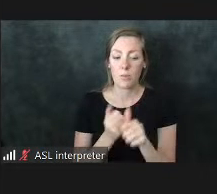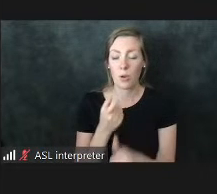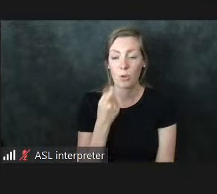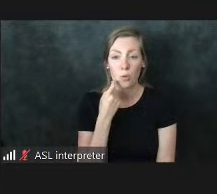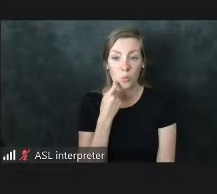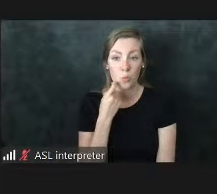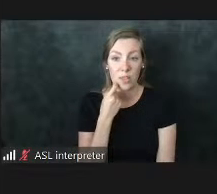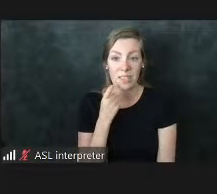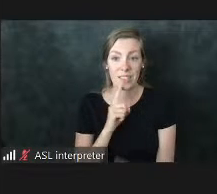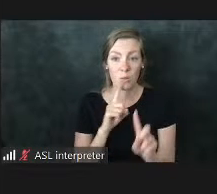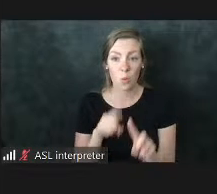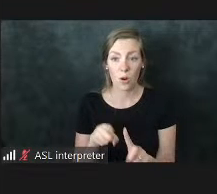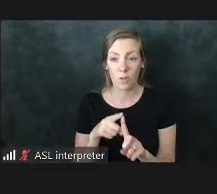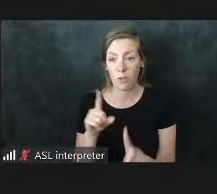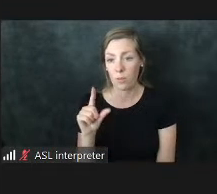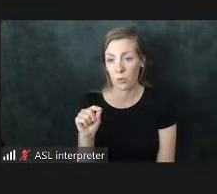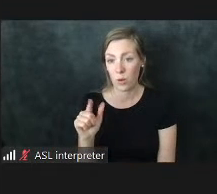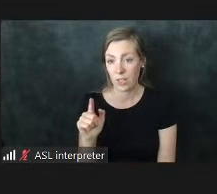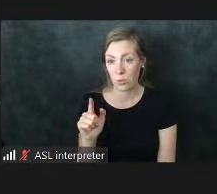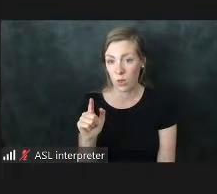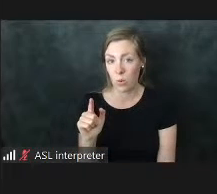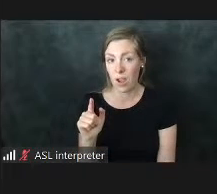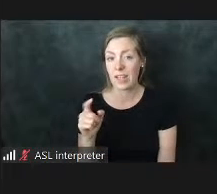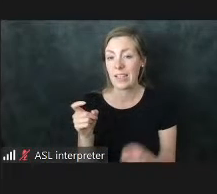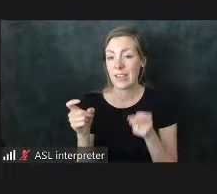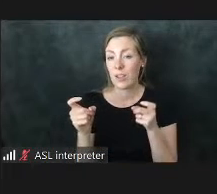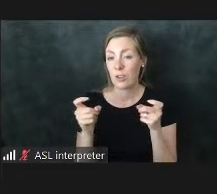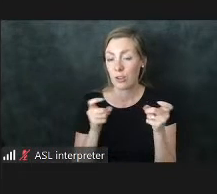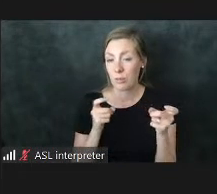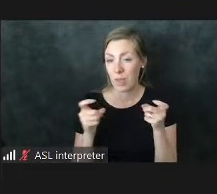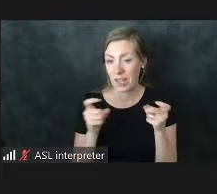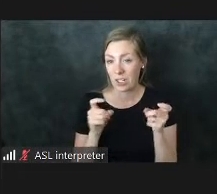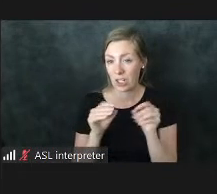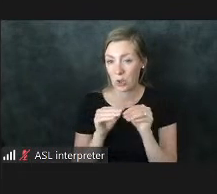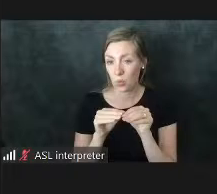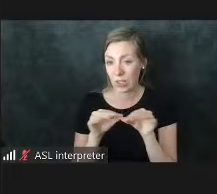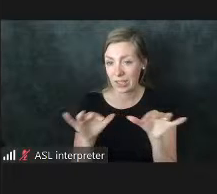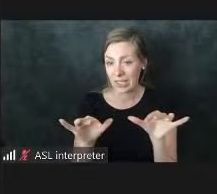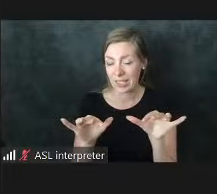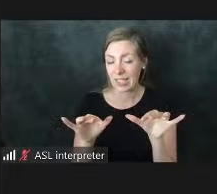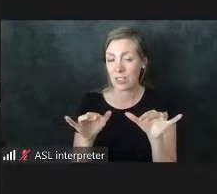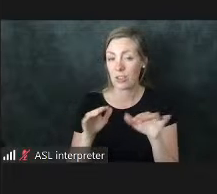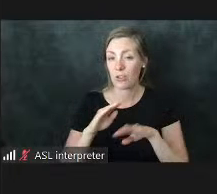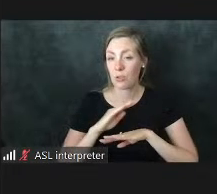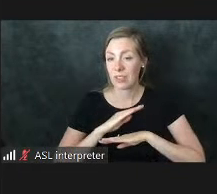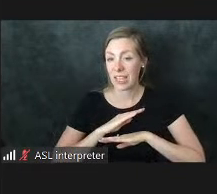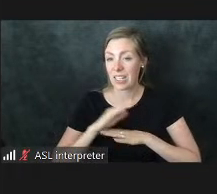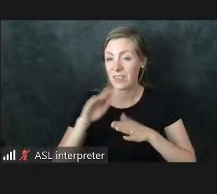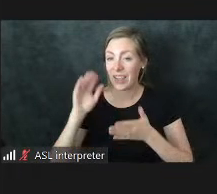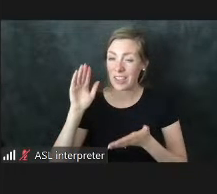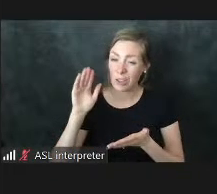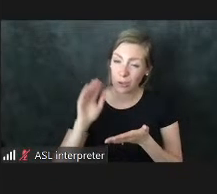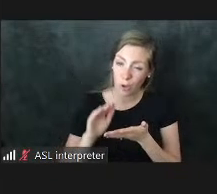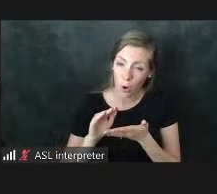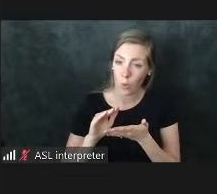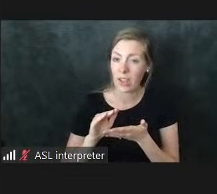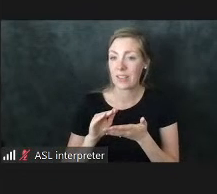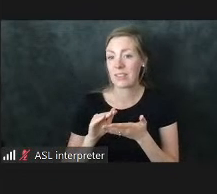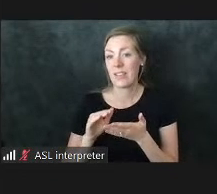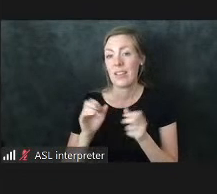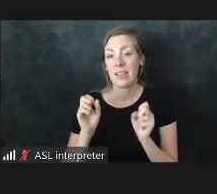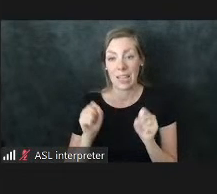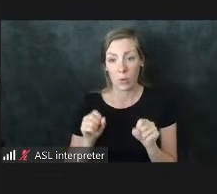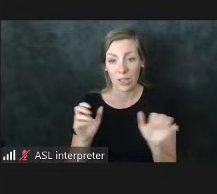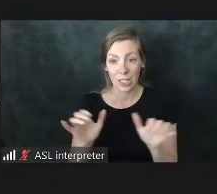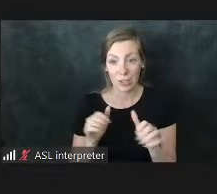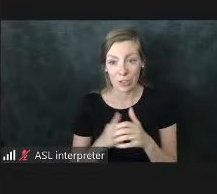December 2021, Sonoma Water is managing reservoir releases to meet the lowest minimum stream flow El agua teniendo authorized in our water